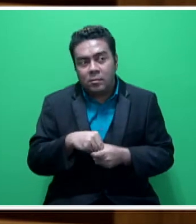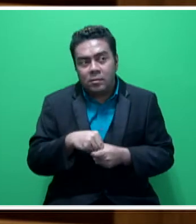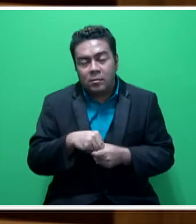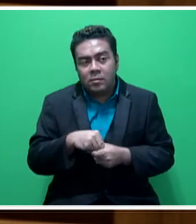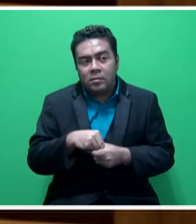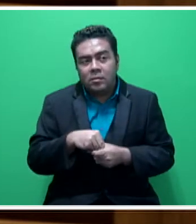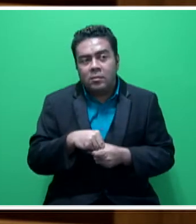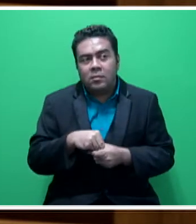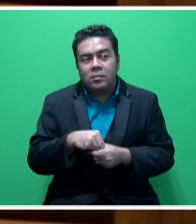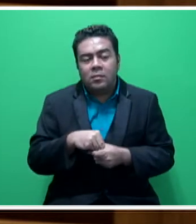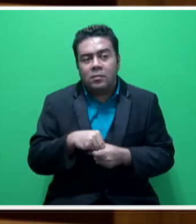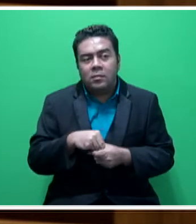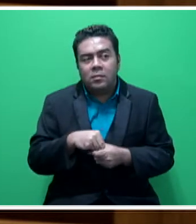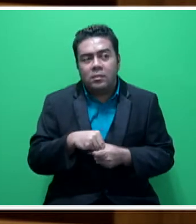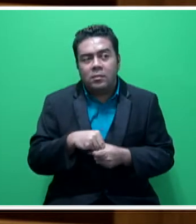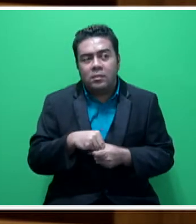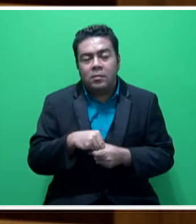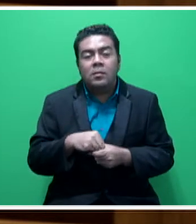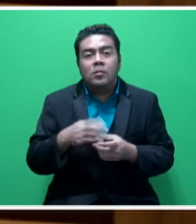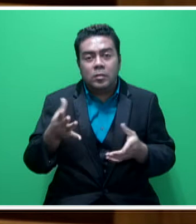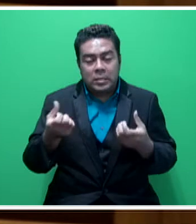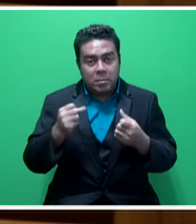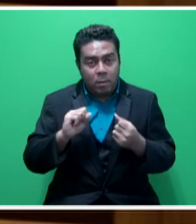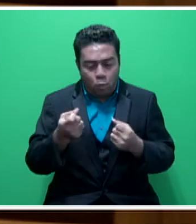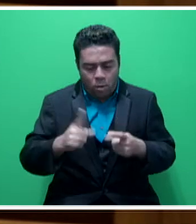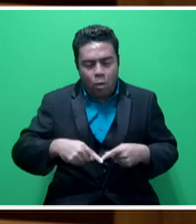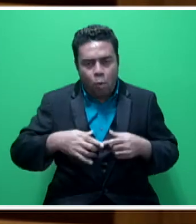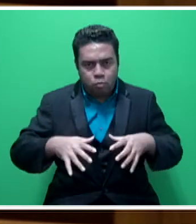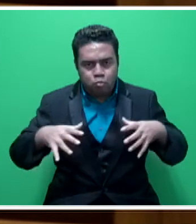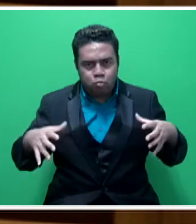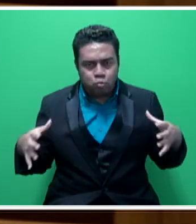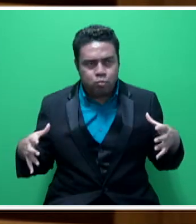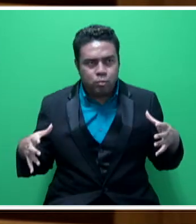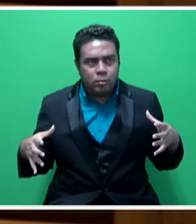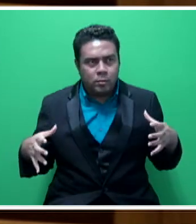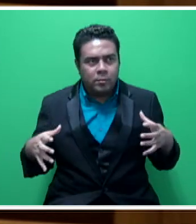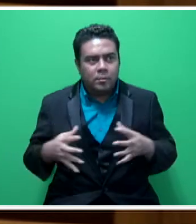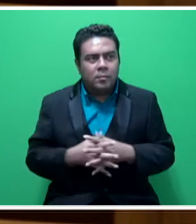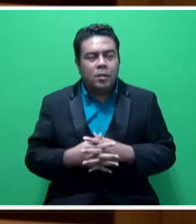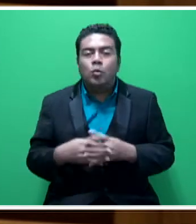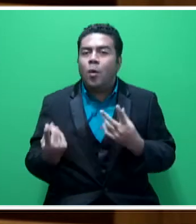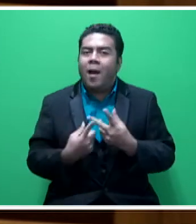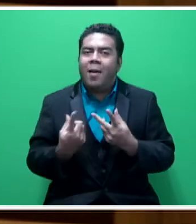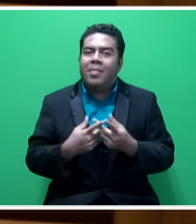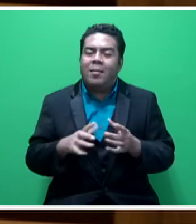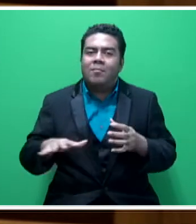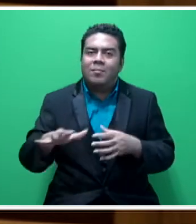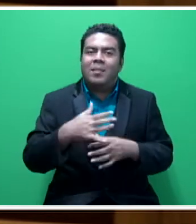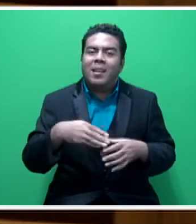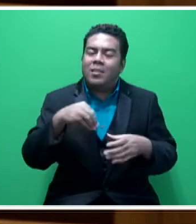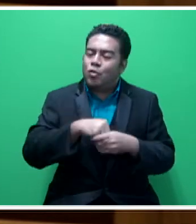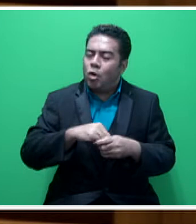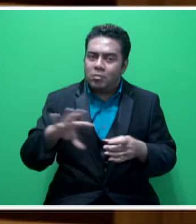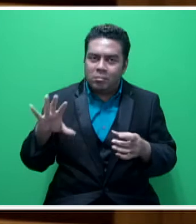uneconomical routes continue, and in September we will expand the coverage of shipping services to other routes that are also